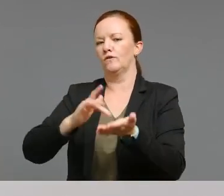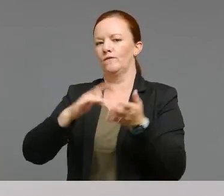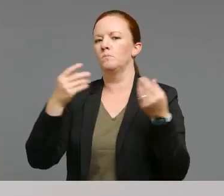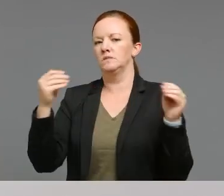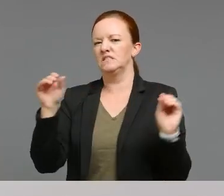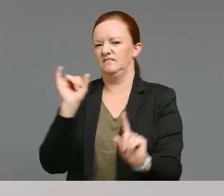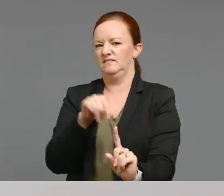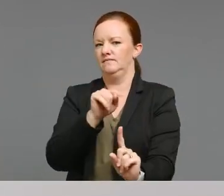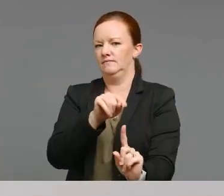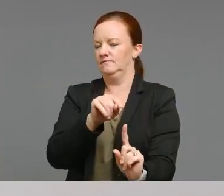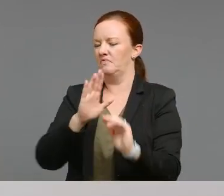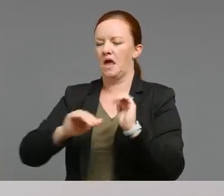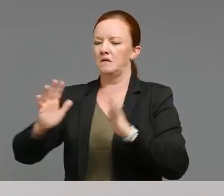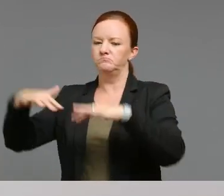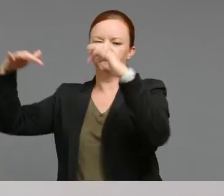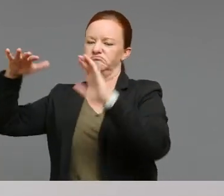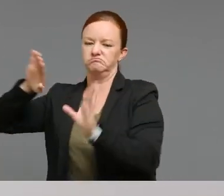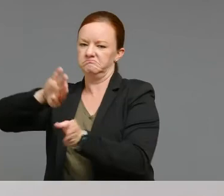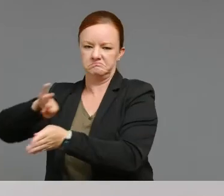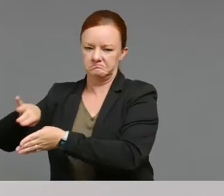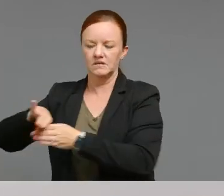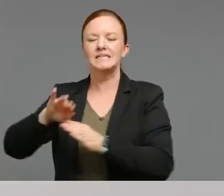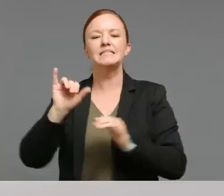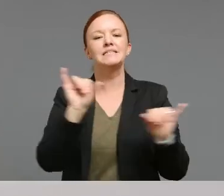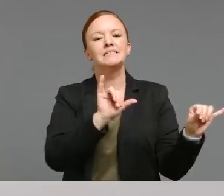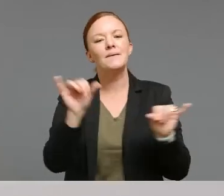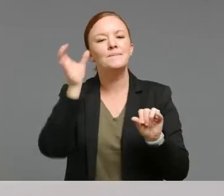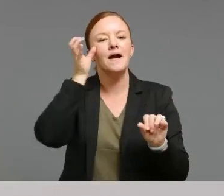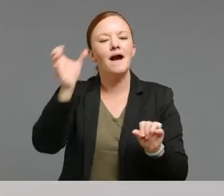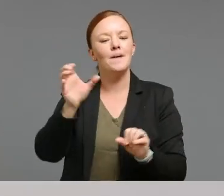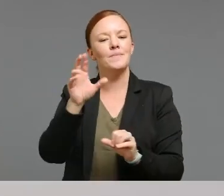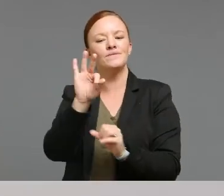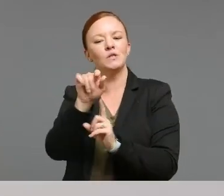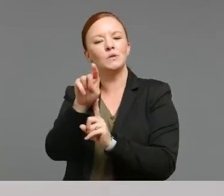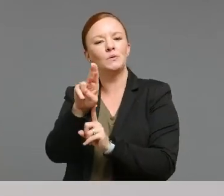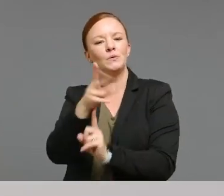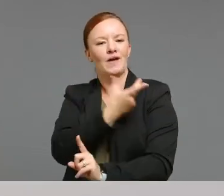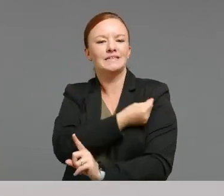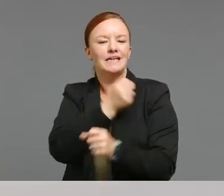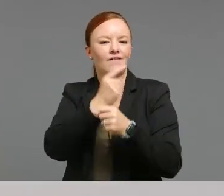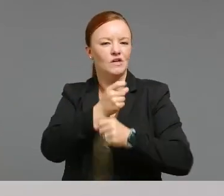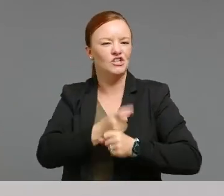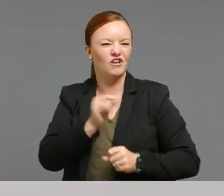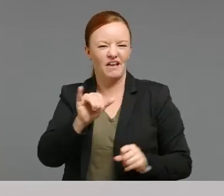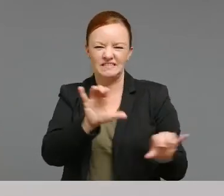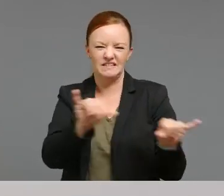people access their annual flu vaccine. And so that's what we would look at.